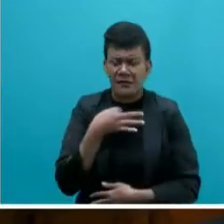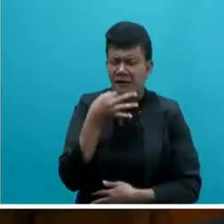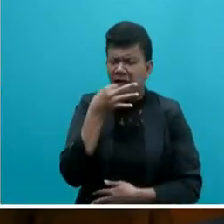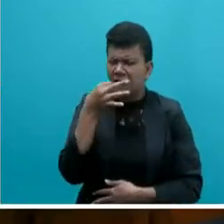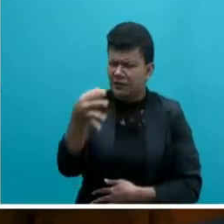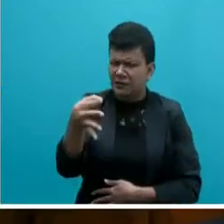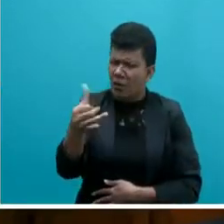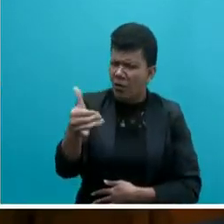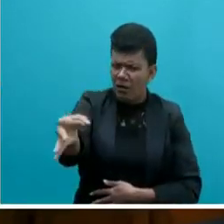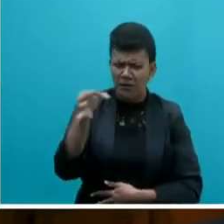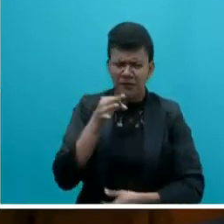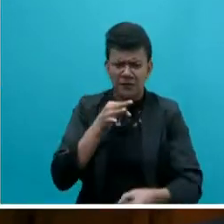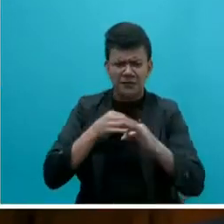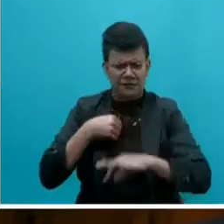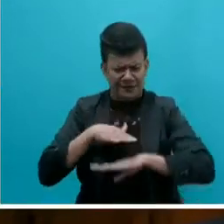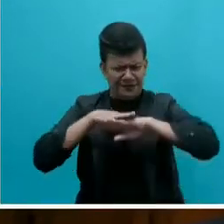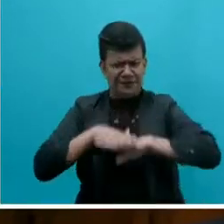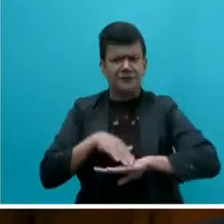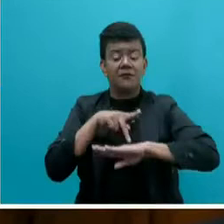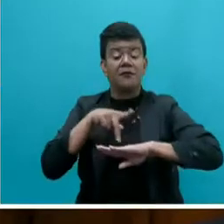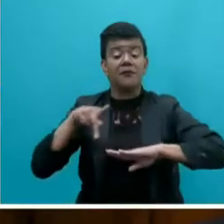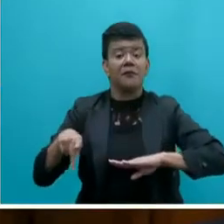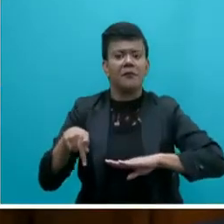they opt to travel to overseas.